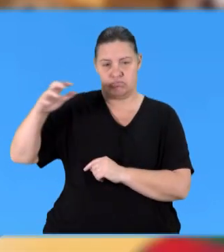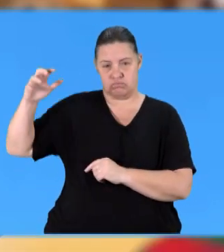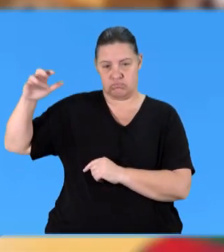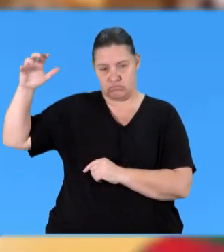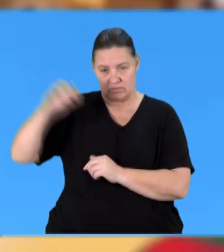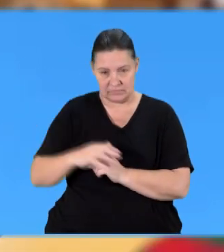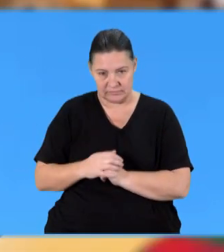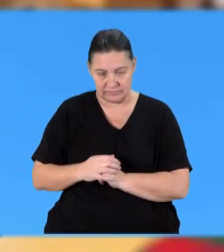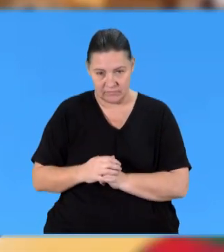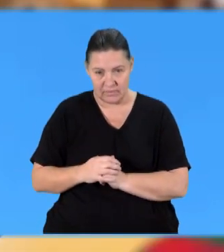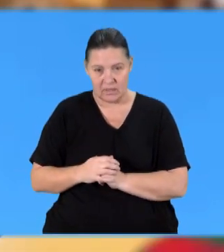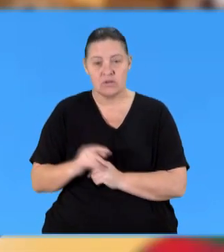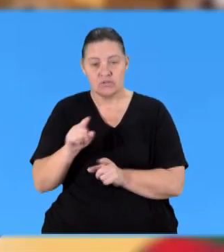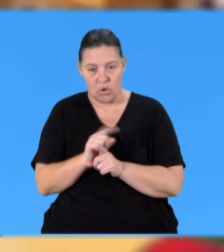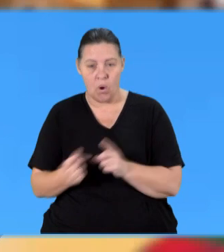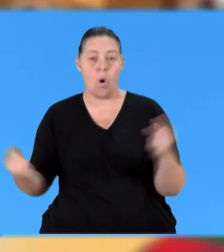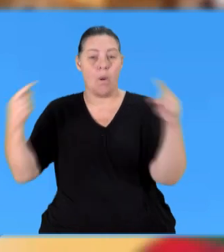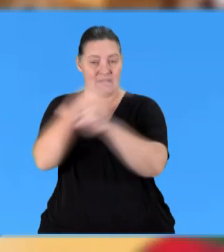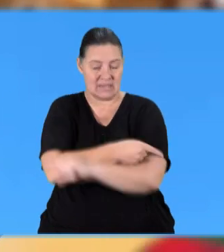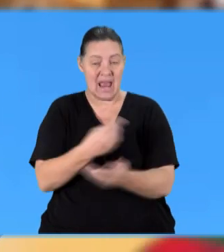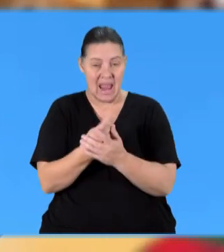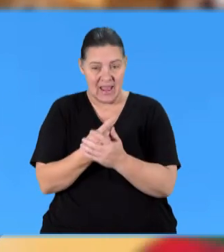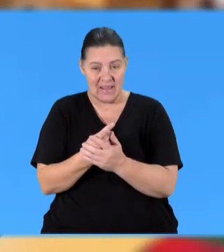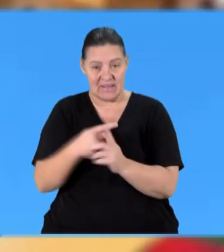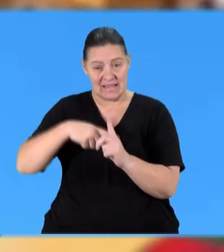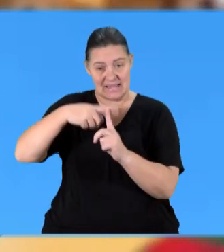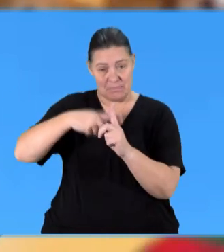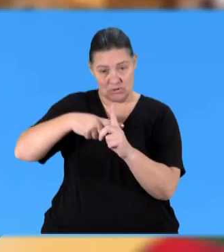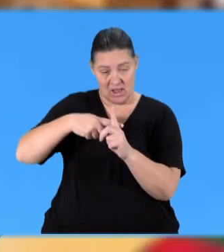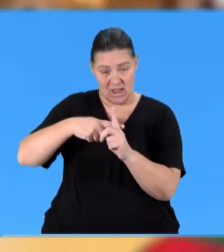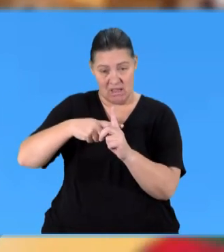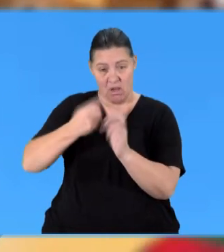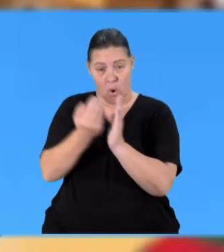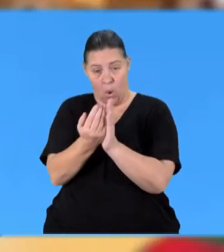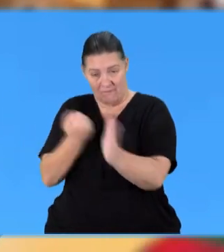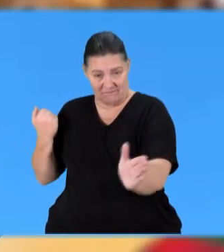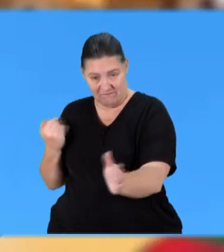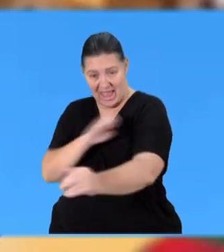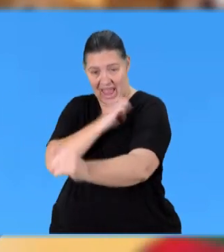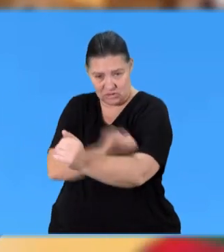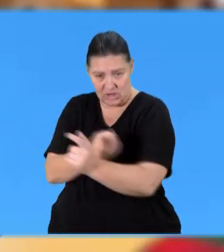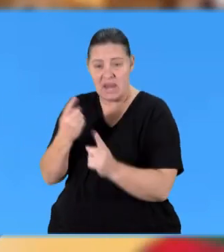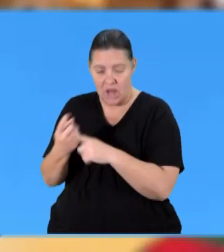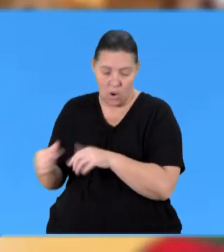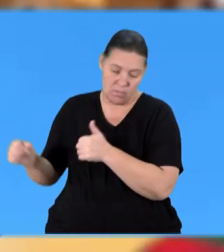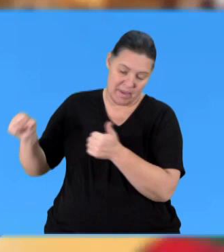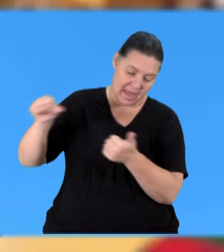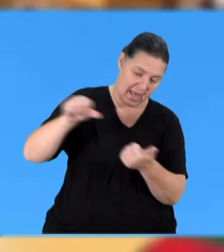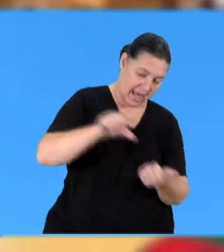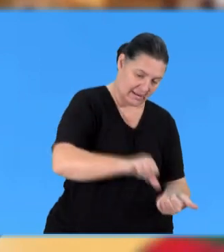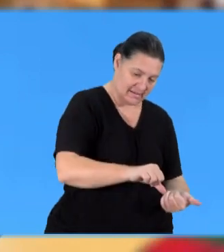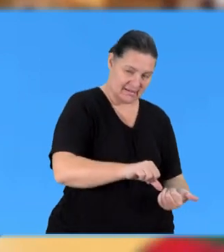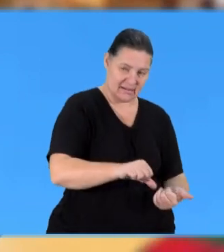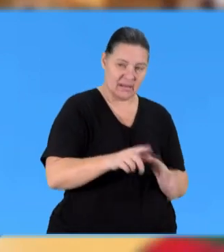we have said, the opposite is also true. When we remove the energy, the particles are going to go back to a solid